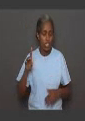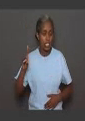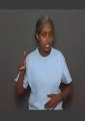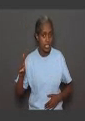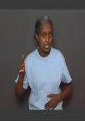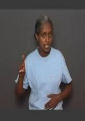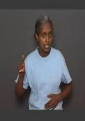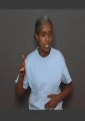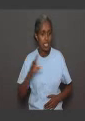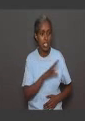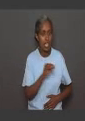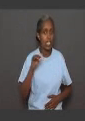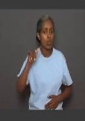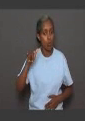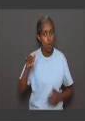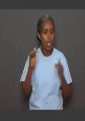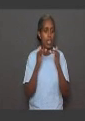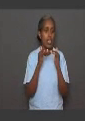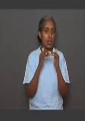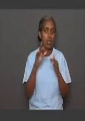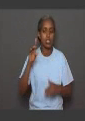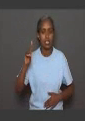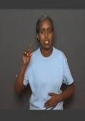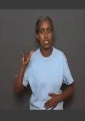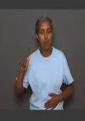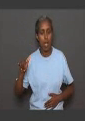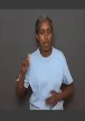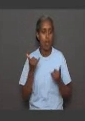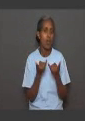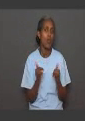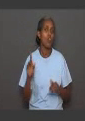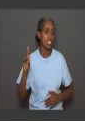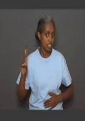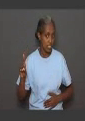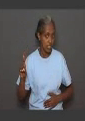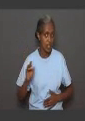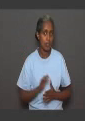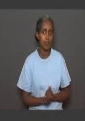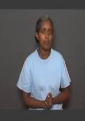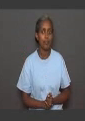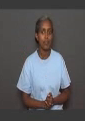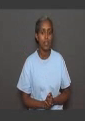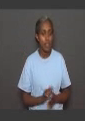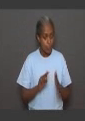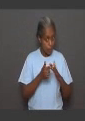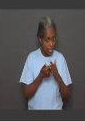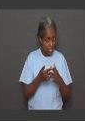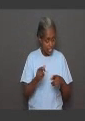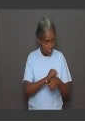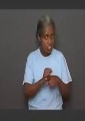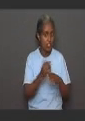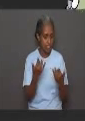d and y equals dy over d. Begin the activity